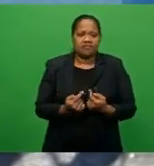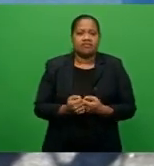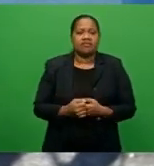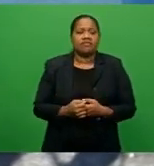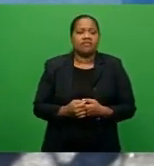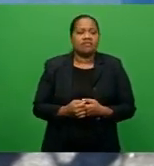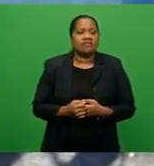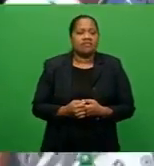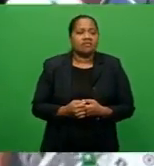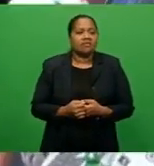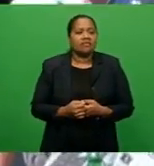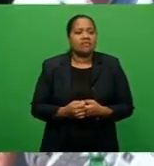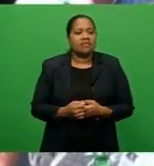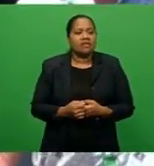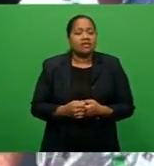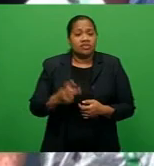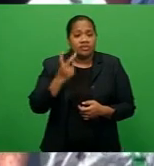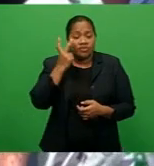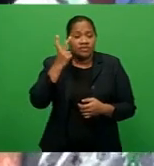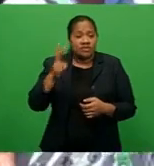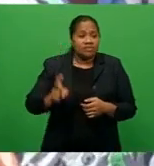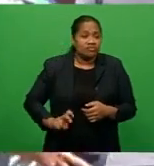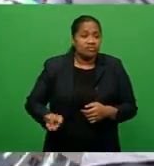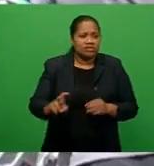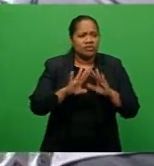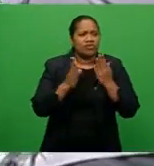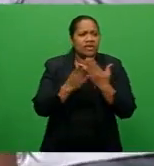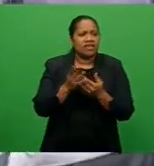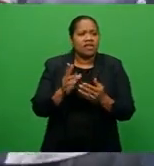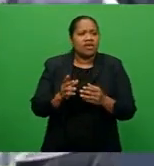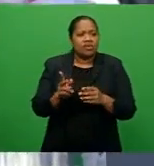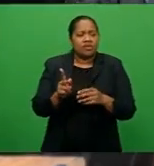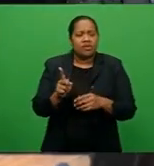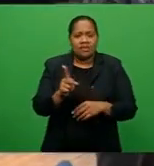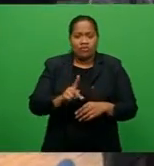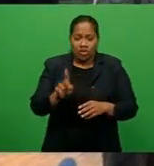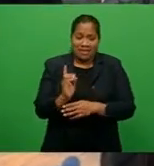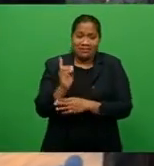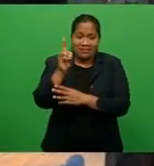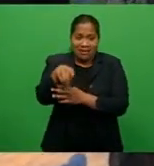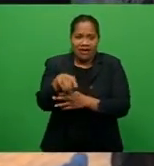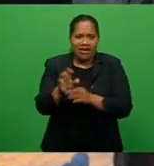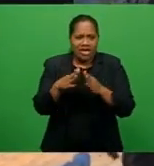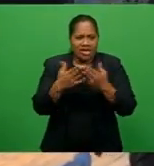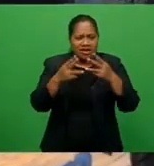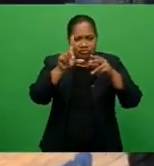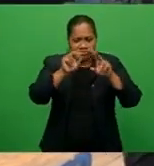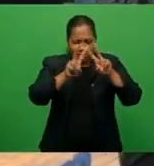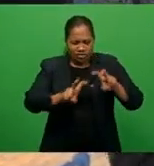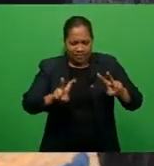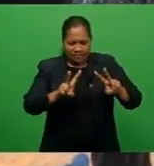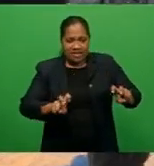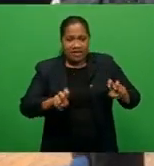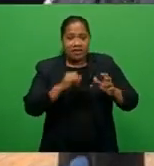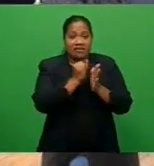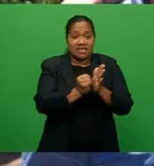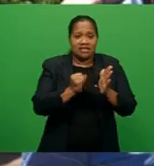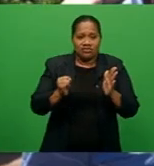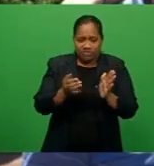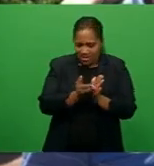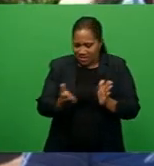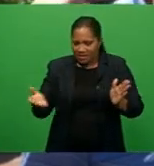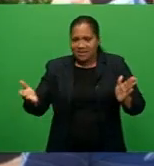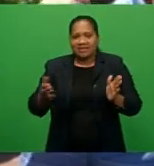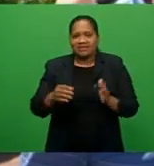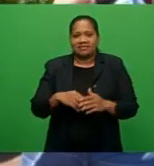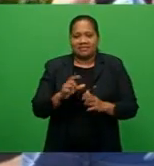Trade, Tourism and Transport, together with Port Danarau, are putting together a survey of the industry during this season.